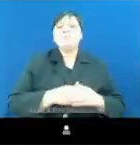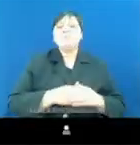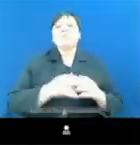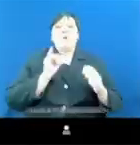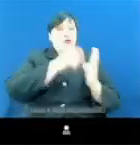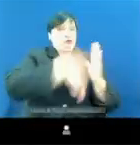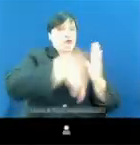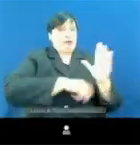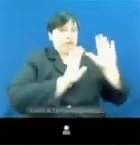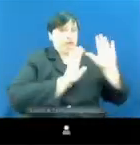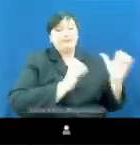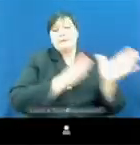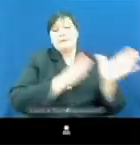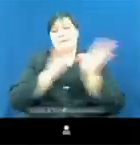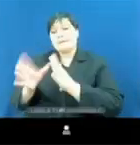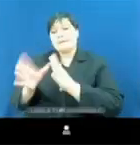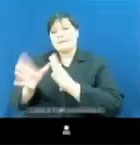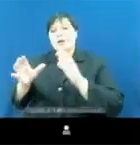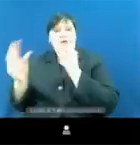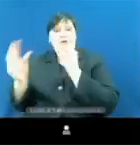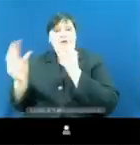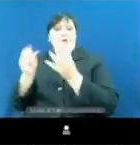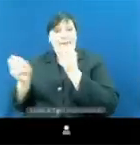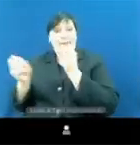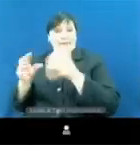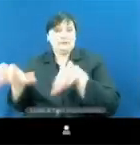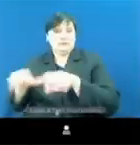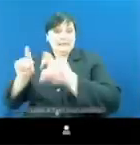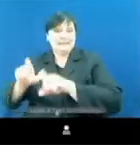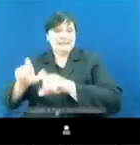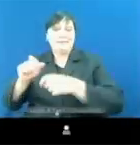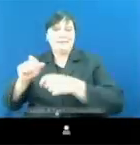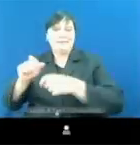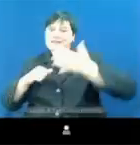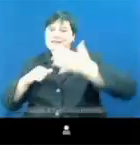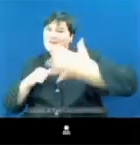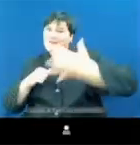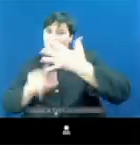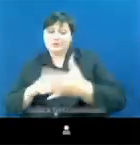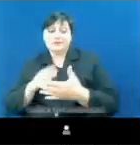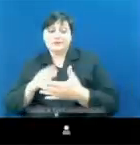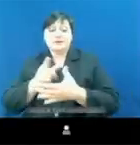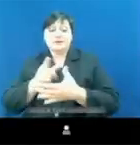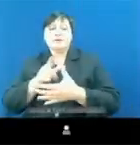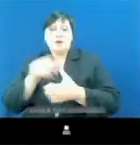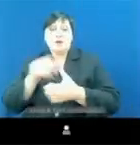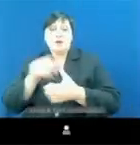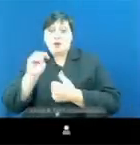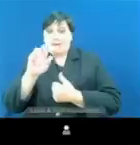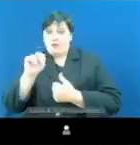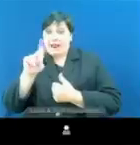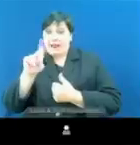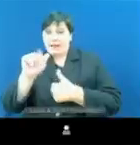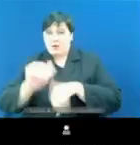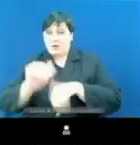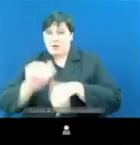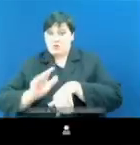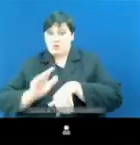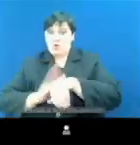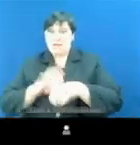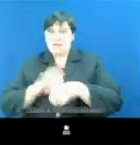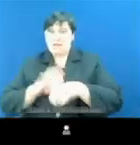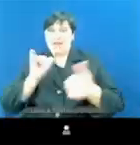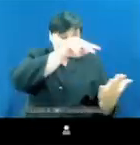or the interpreting exam, has 5 parts. There's a Miranda warning that will be interpreted. It's a sight